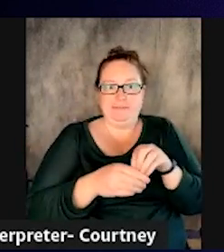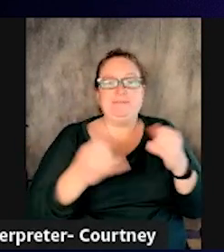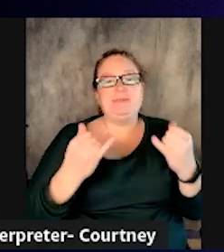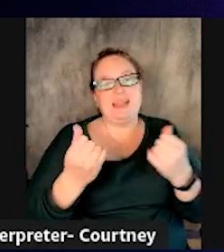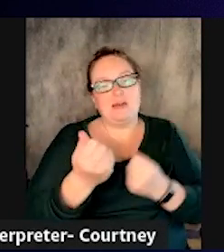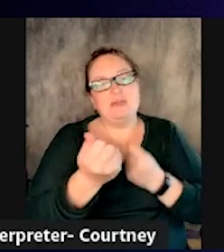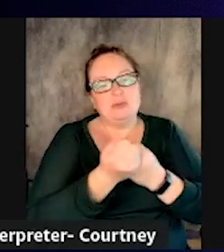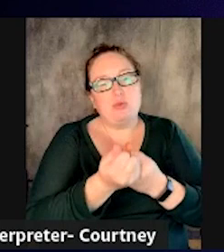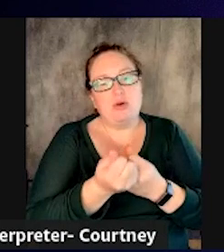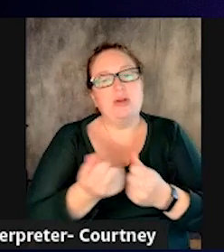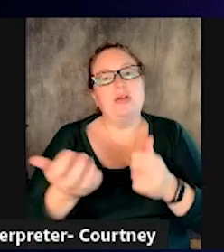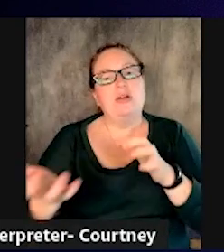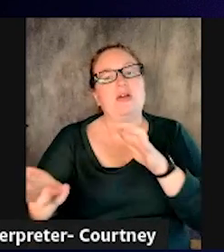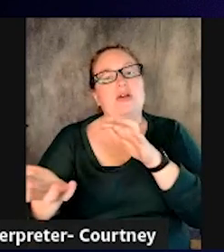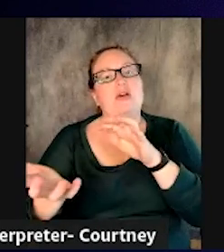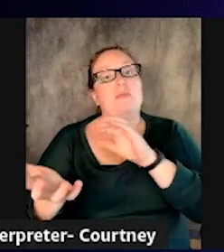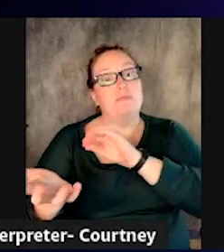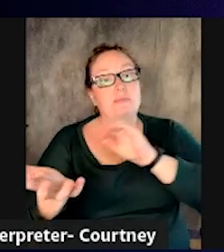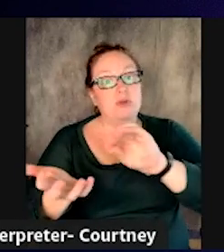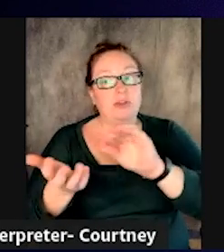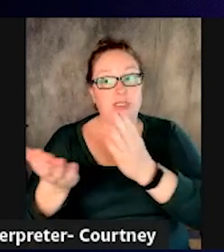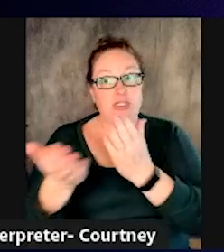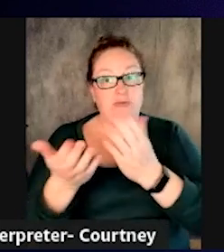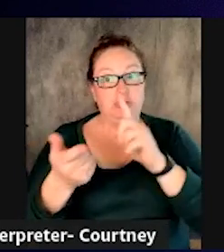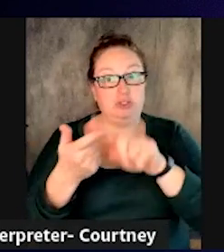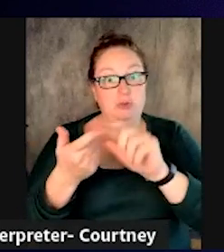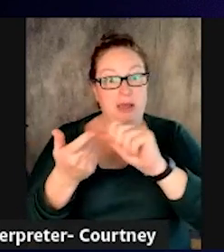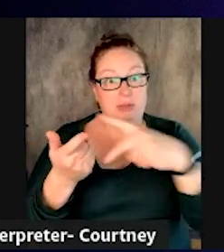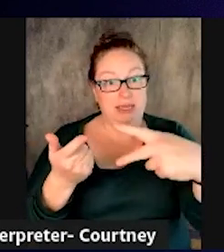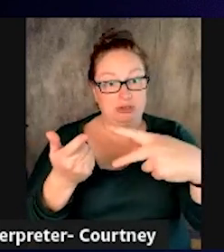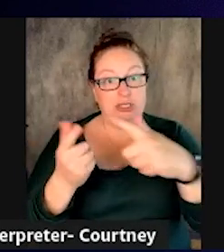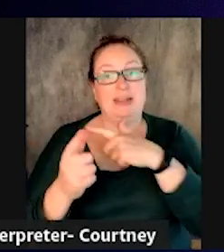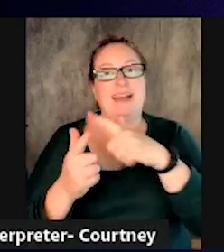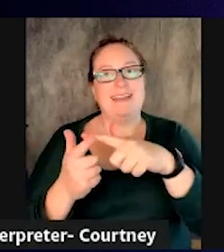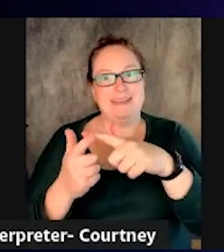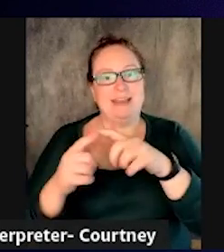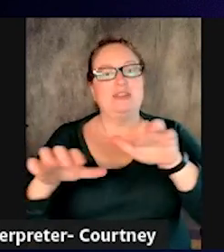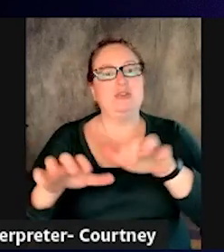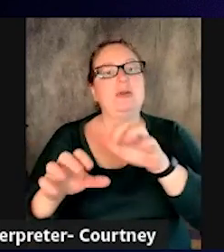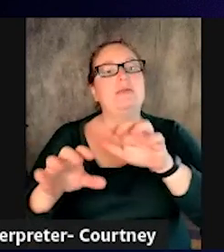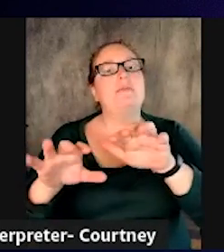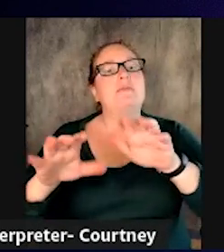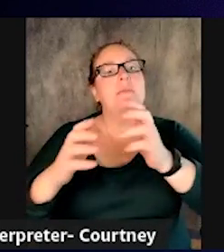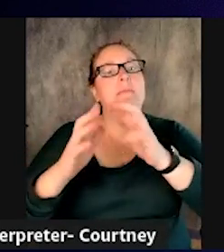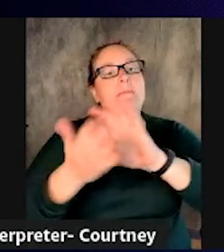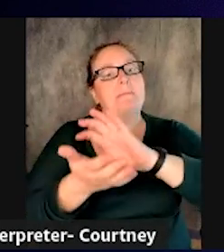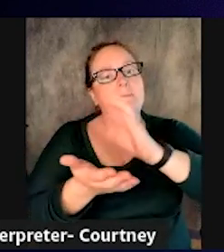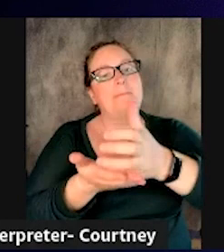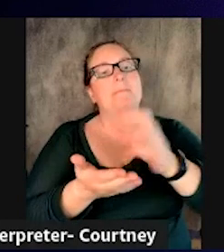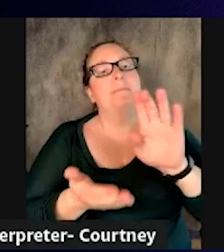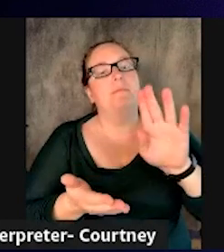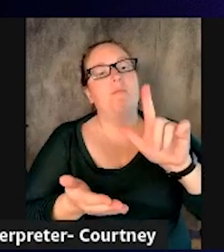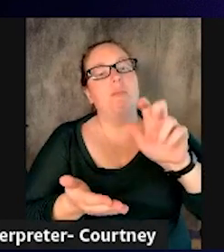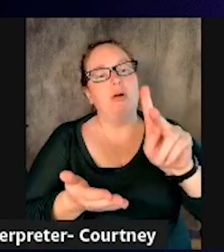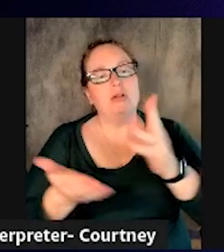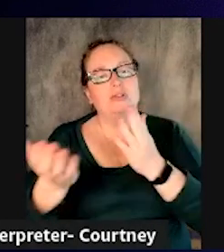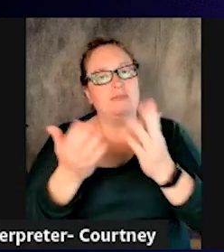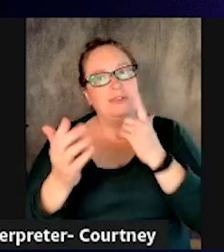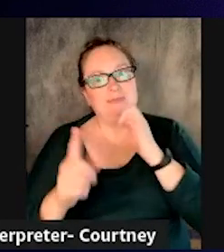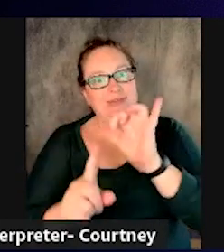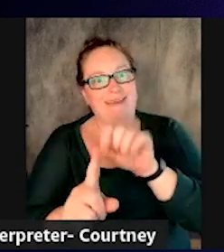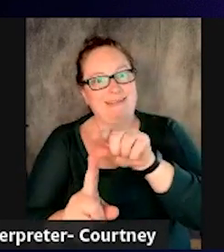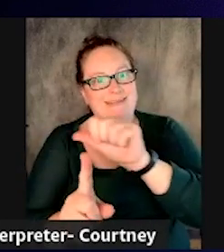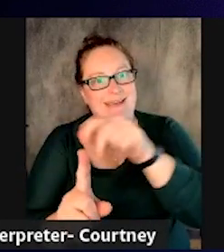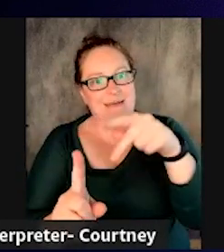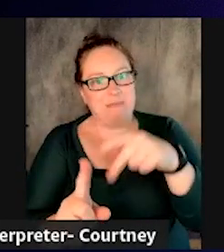grouping servers into applications, performing bulk actions on those applications. And another grouping that customers are interested in